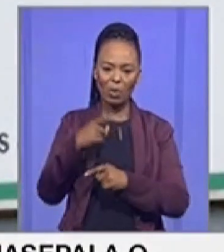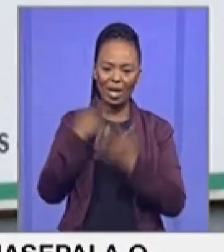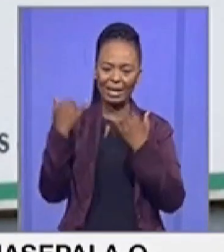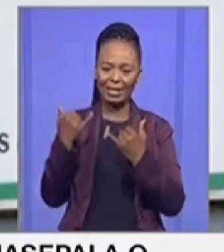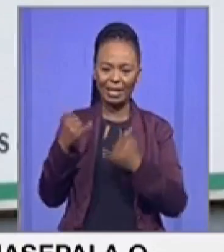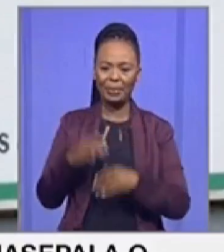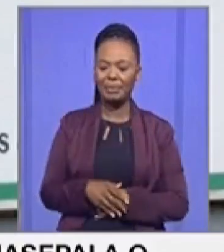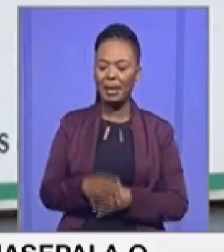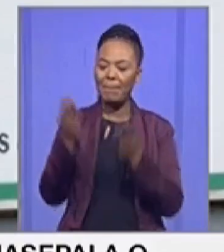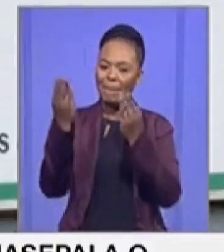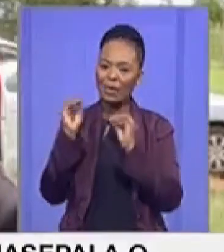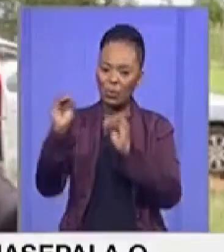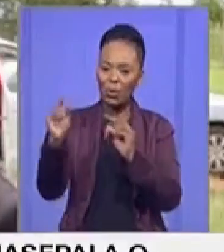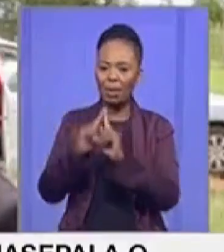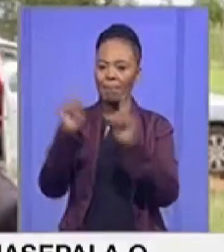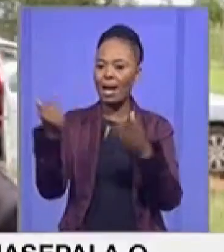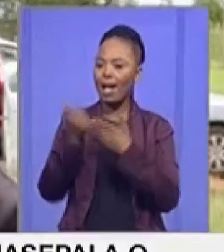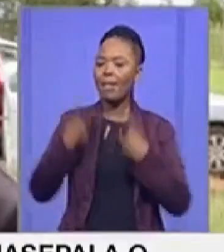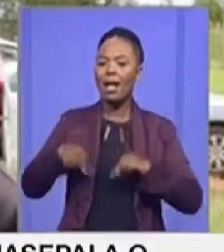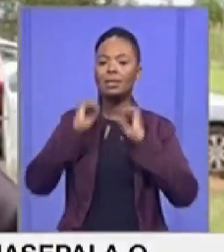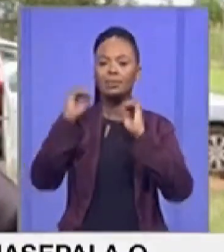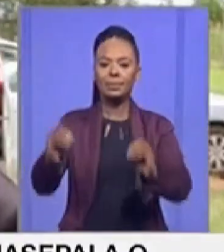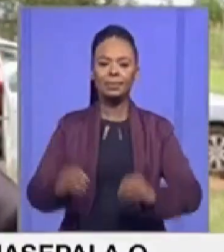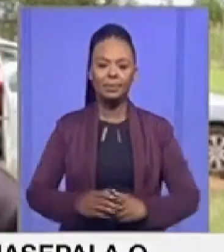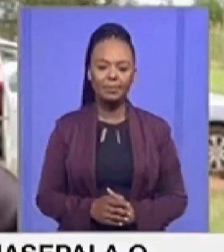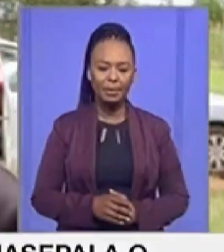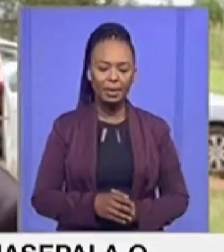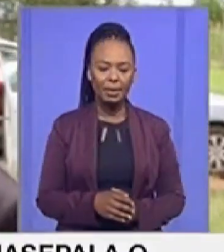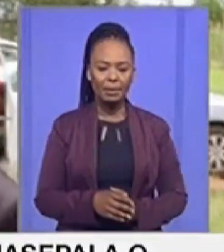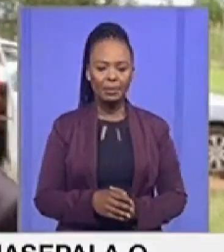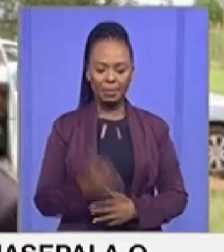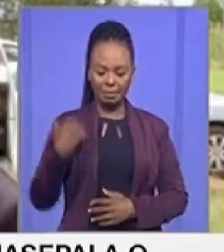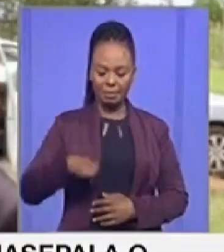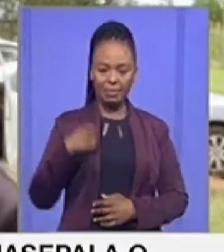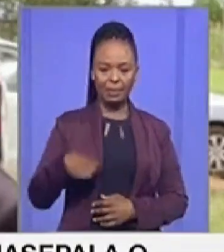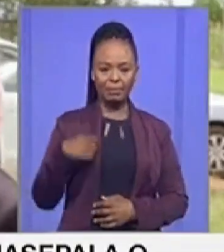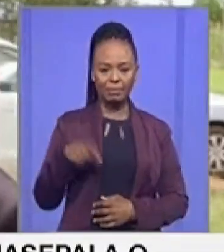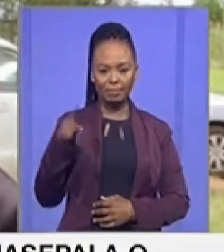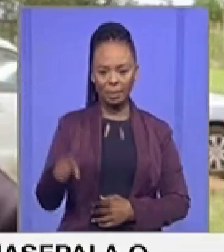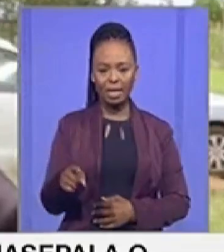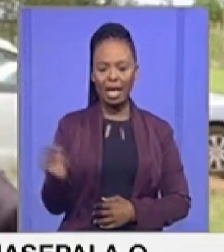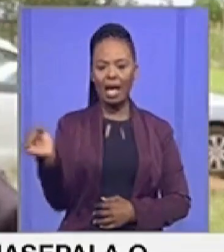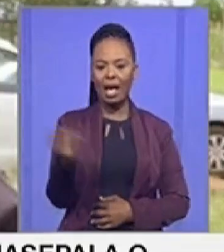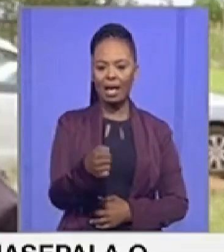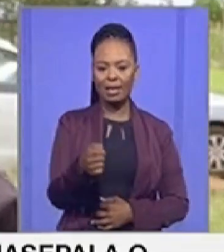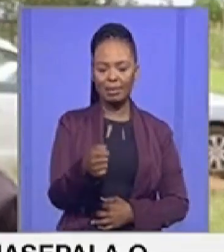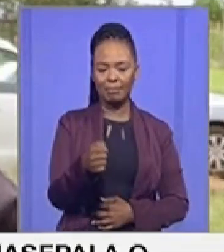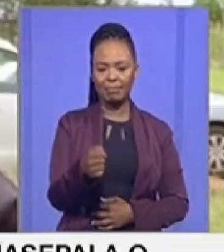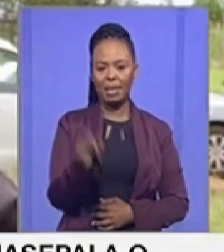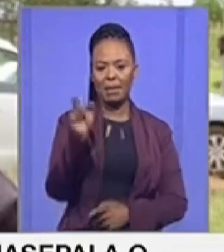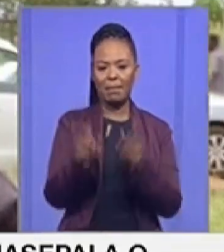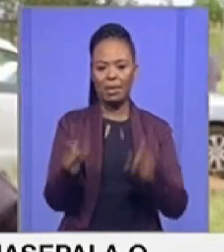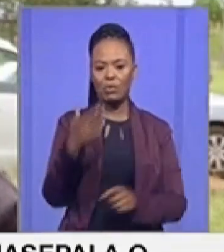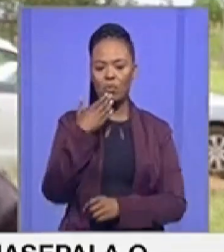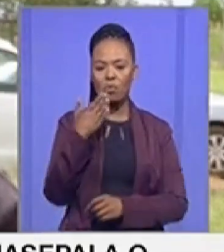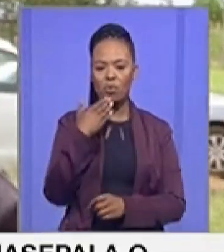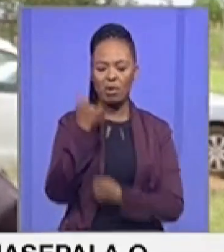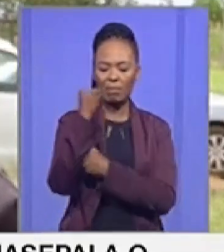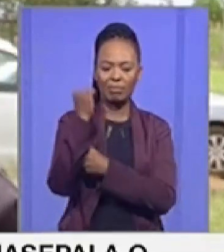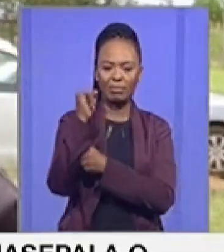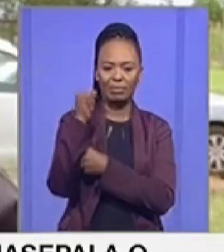go thuša setšhaba. The municipality went and created a center at Gamhlushwa where they hired a marquee tent that was costing